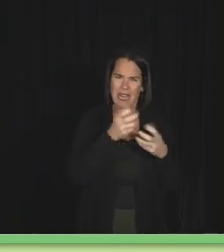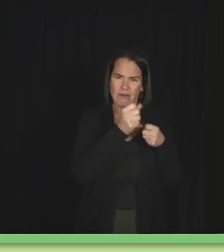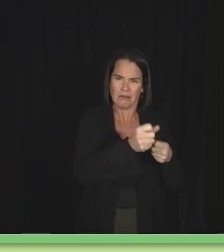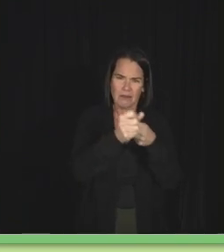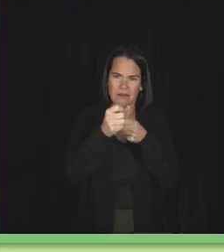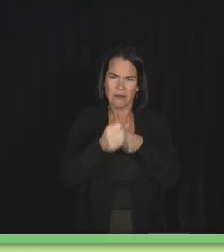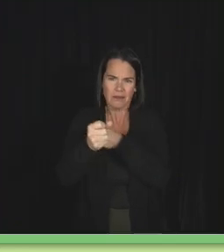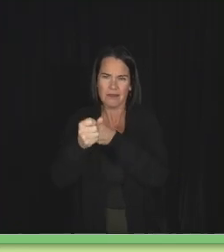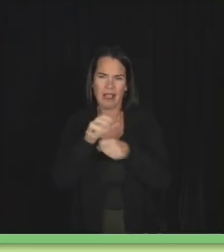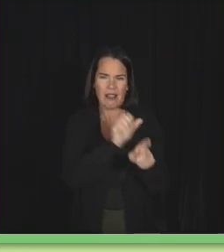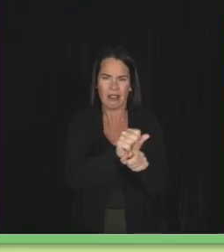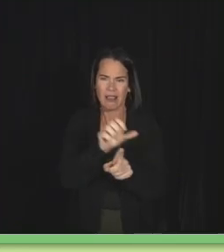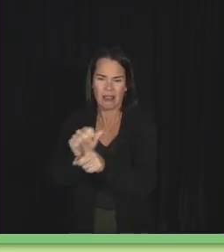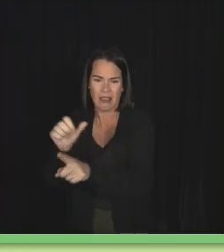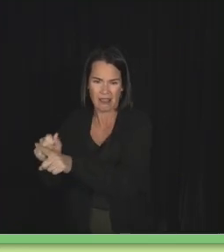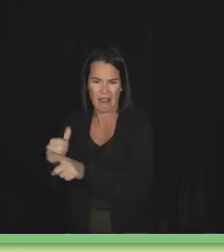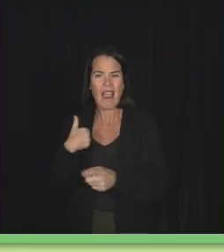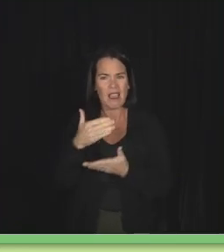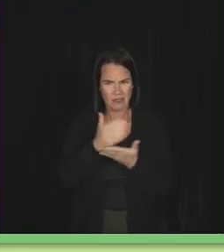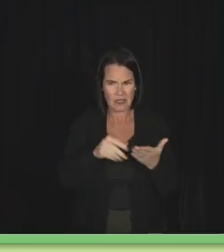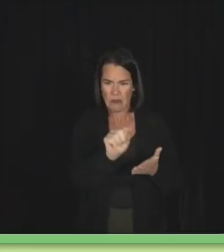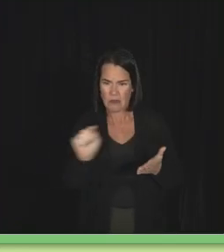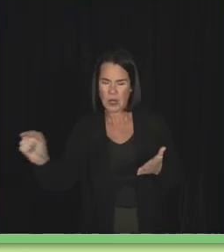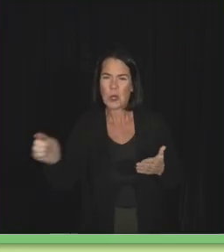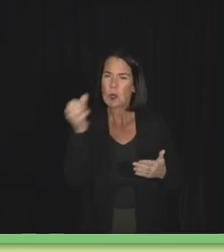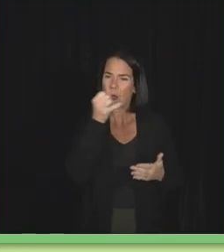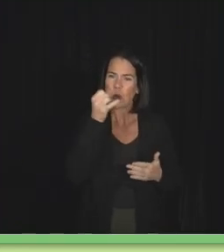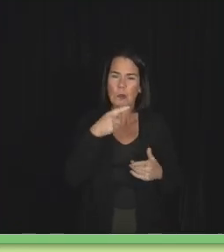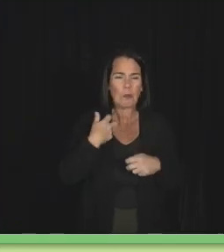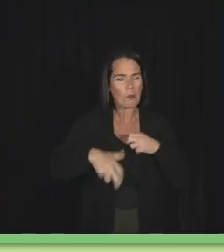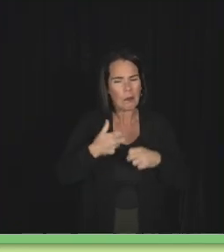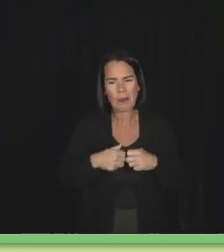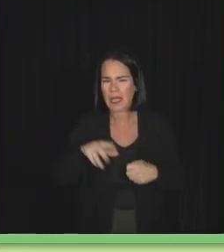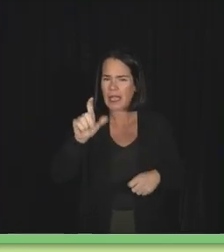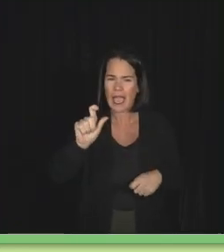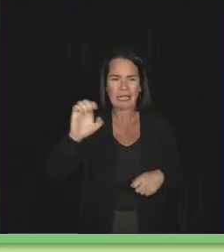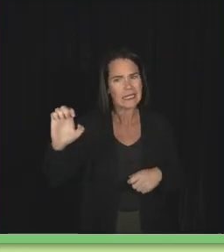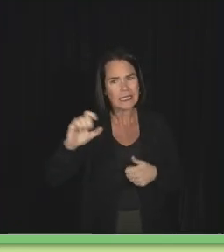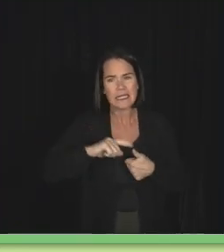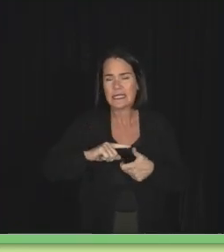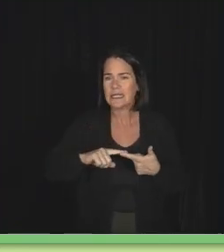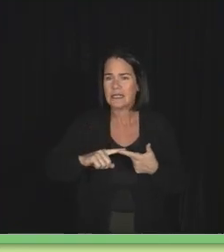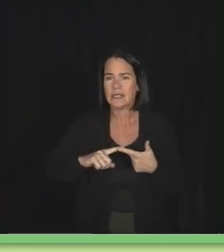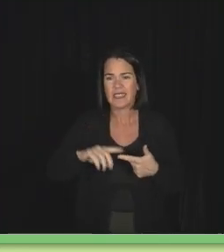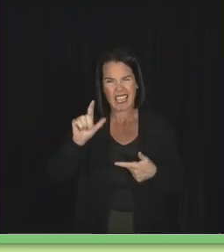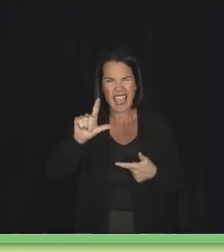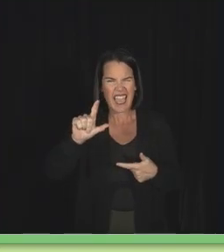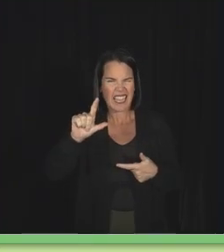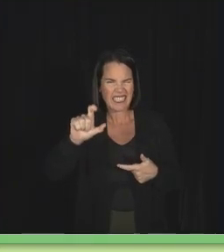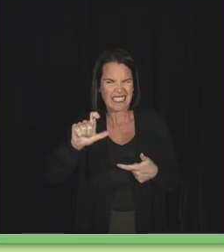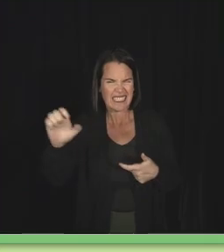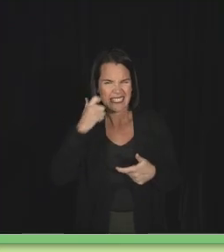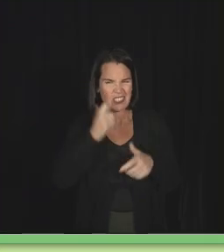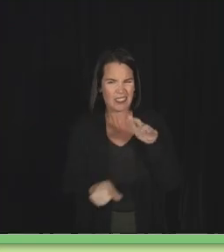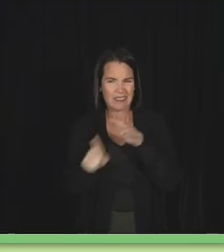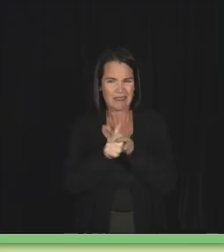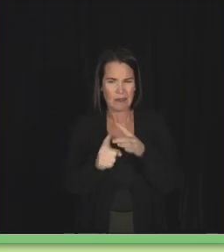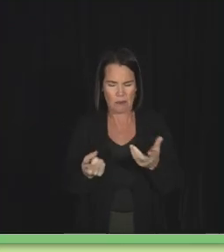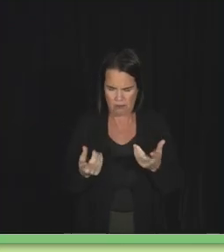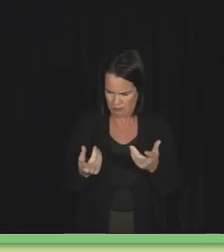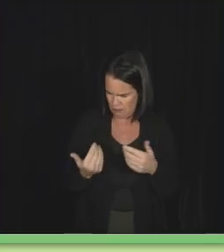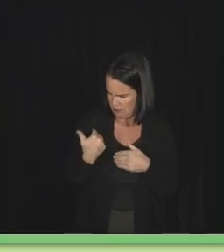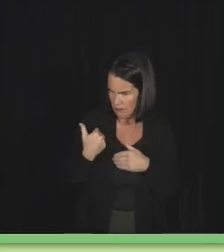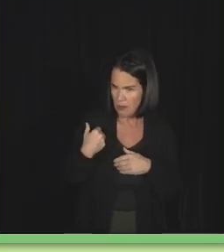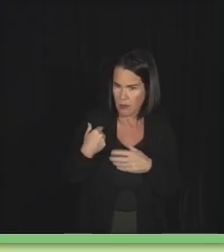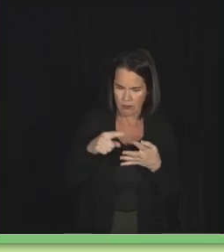included there. There's been some nasty issues out there, things like XE. The XE issue that came up just earlier this